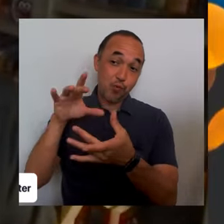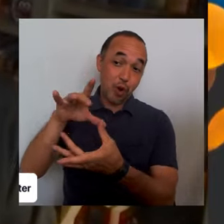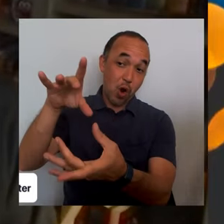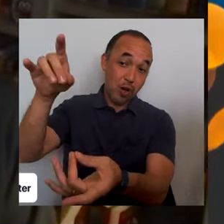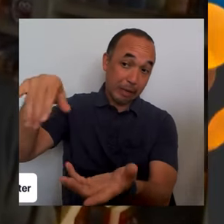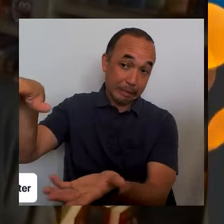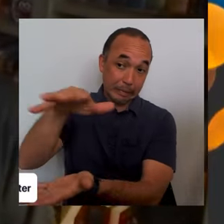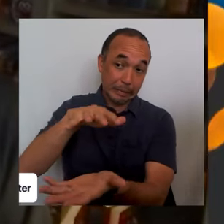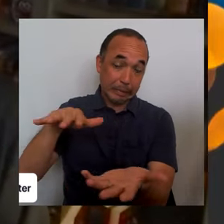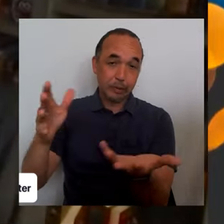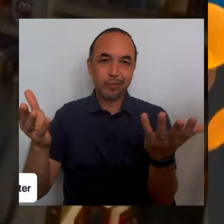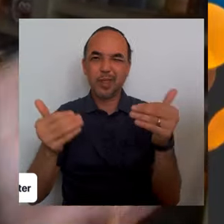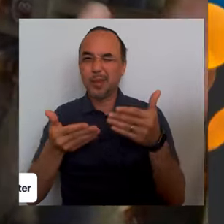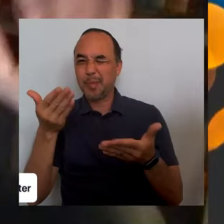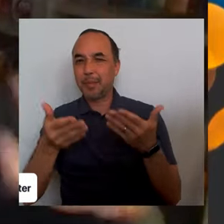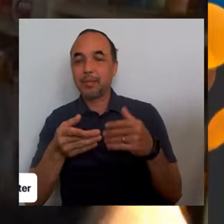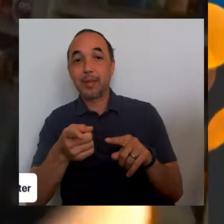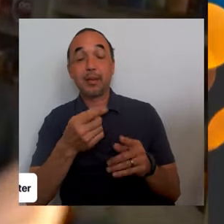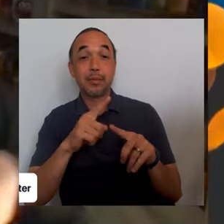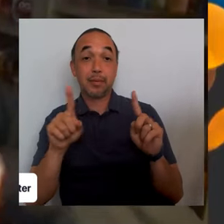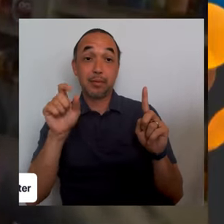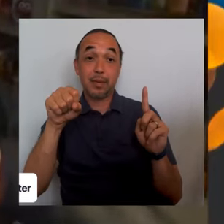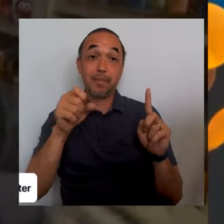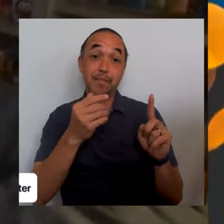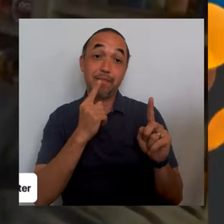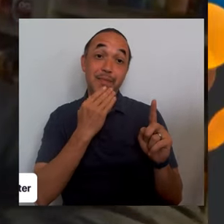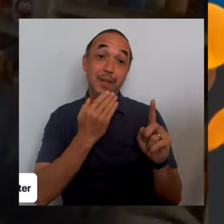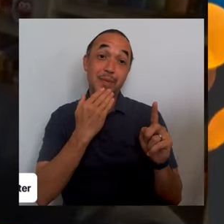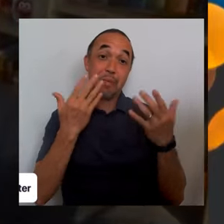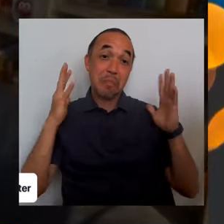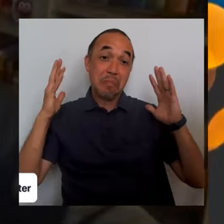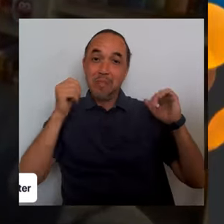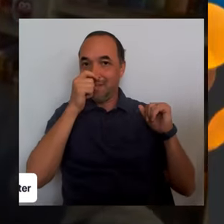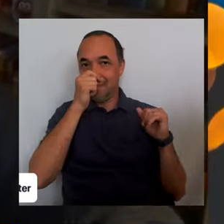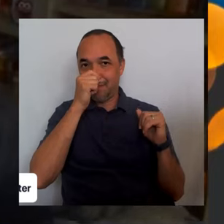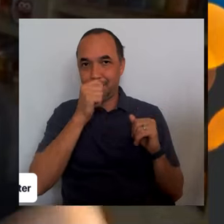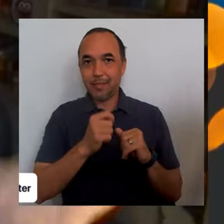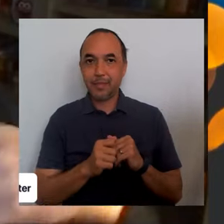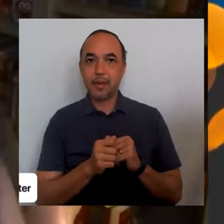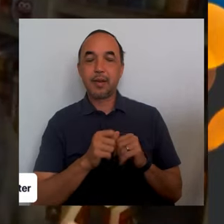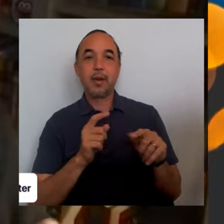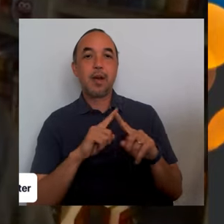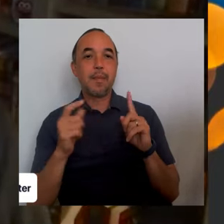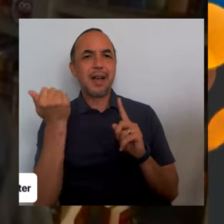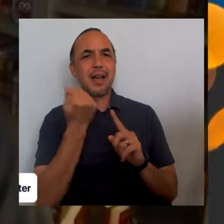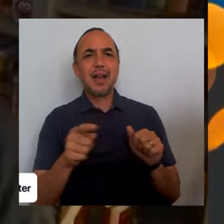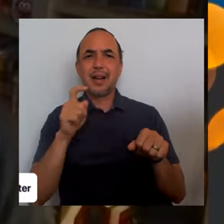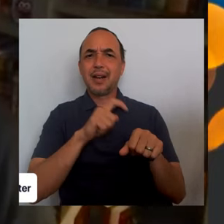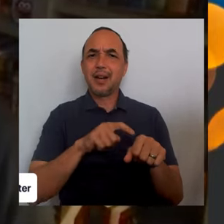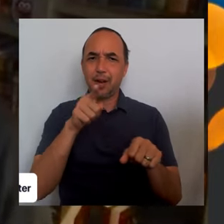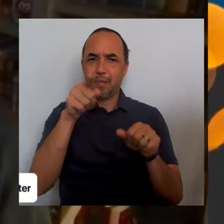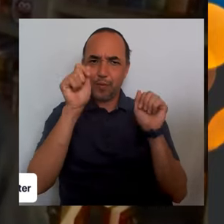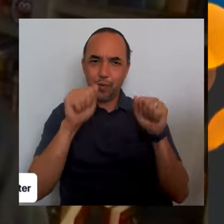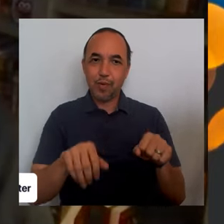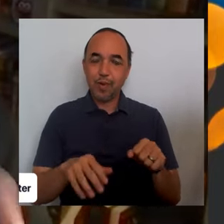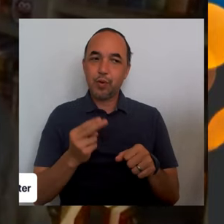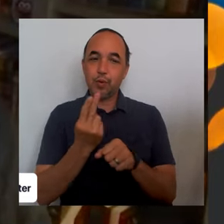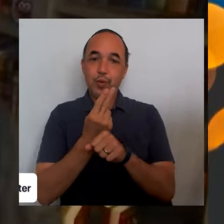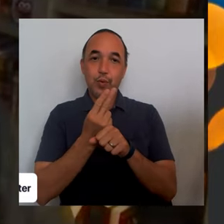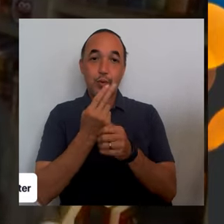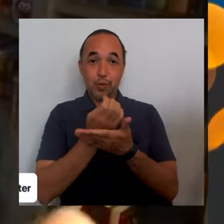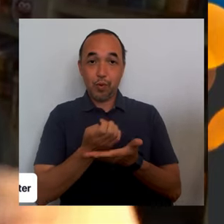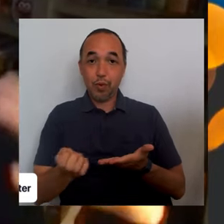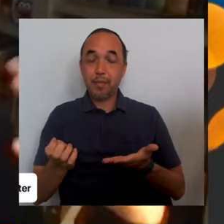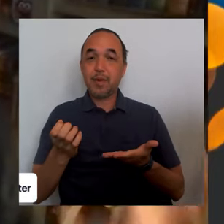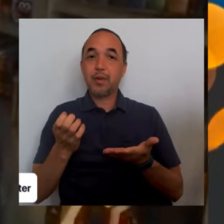I won't, thank you. That's all. But anytime you can get things to help back up your